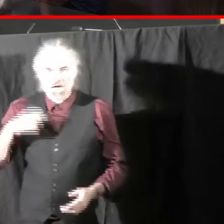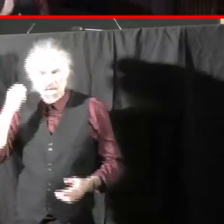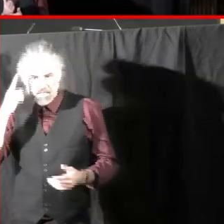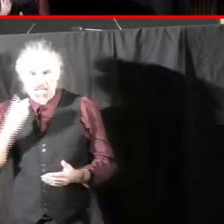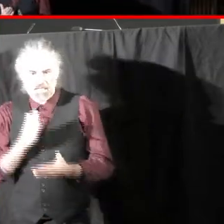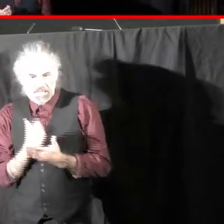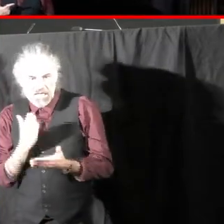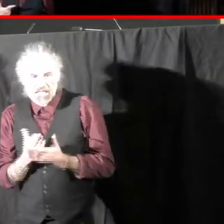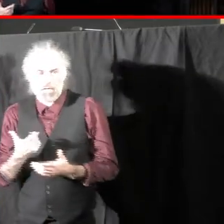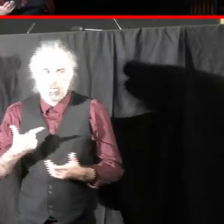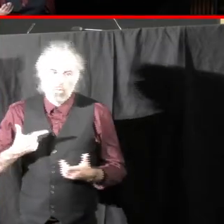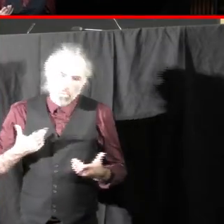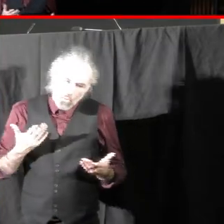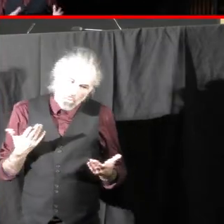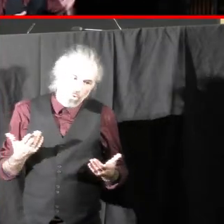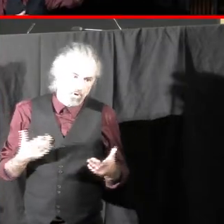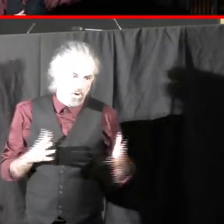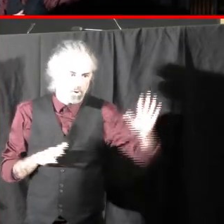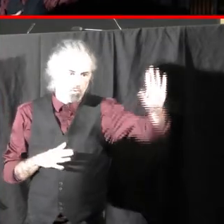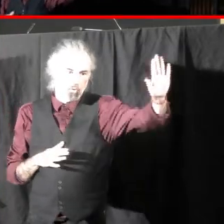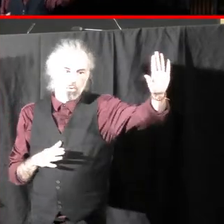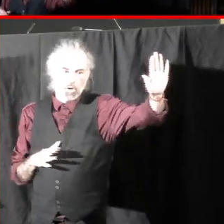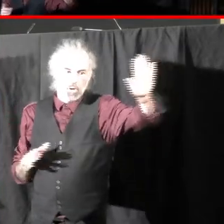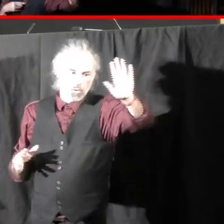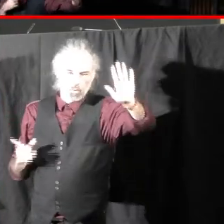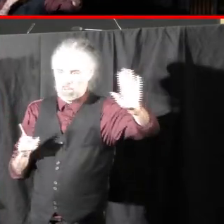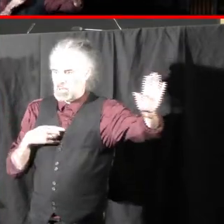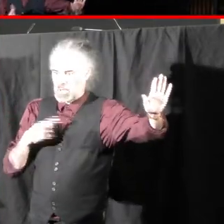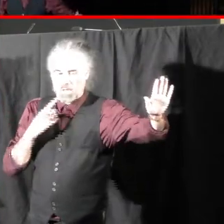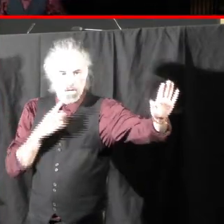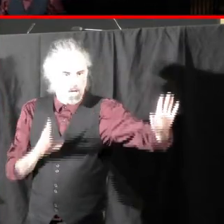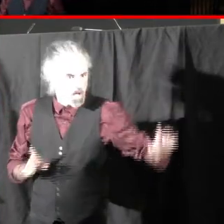taking the Who's responsibility. Who's he? Why is he leaving?